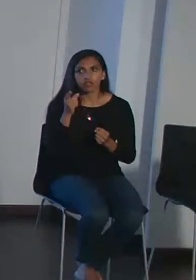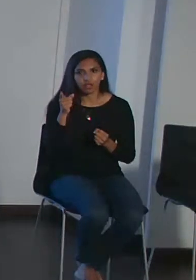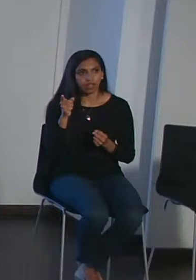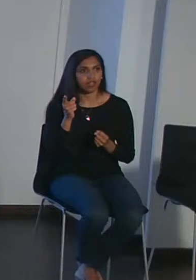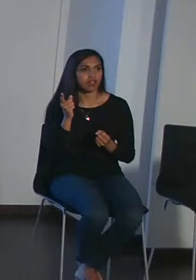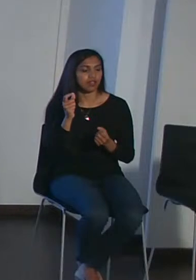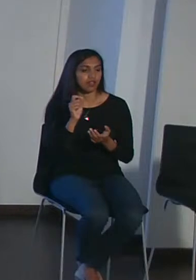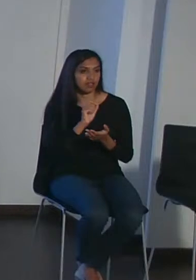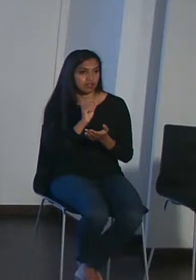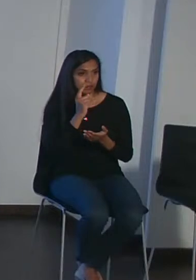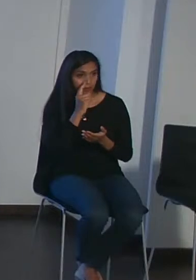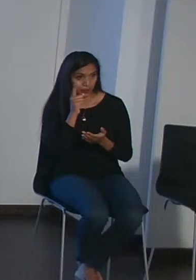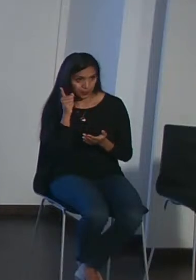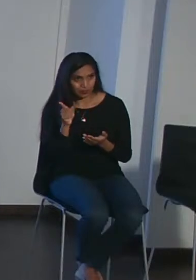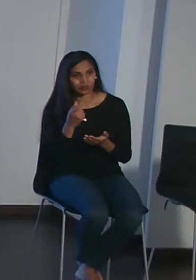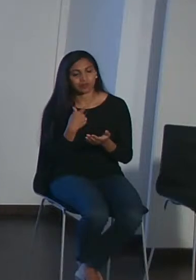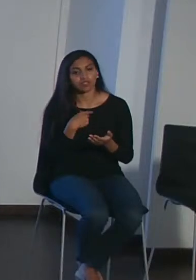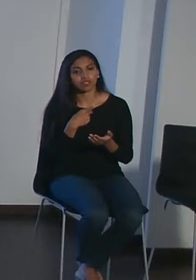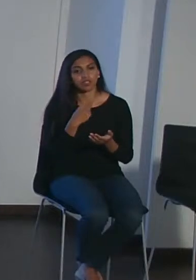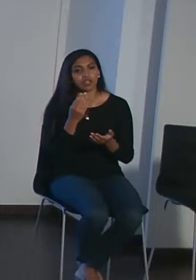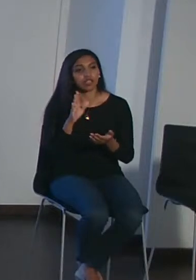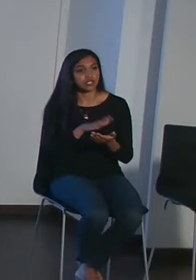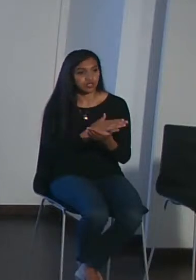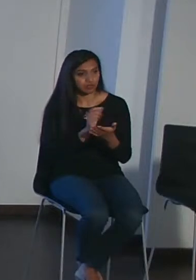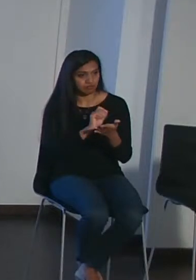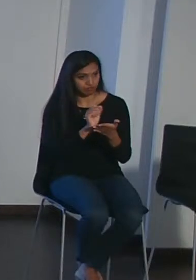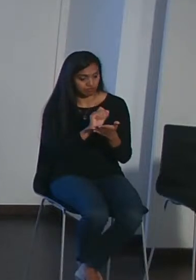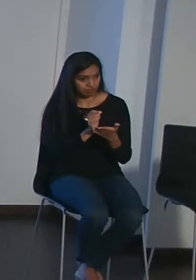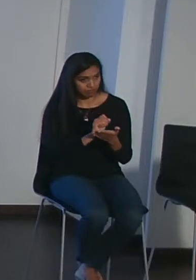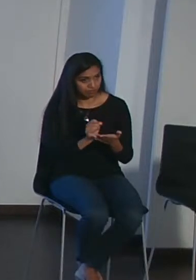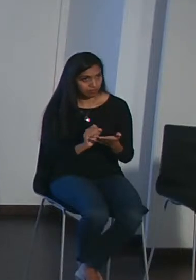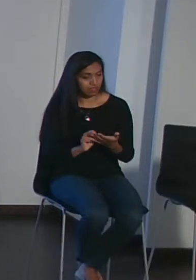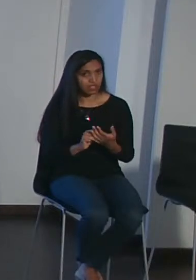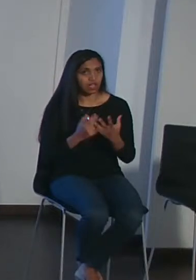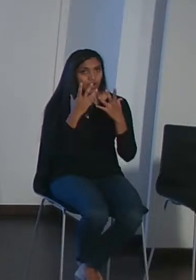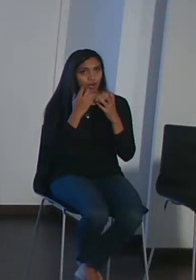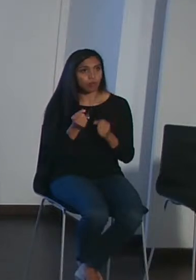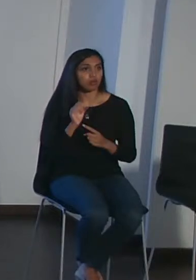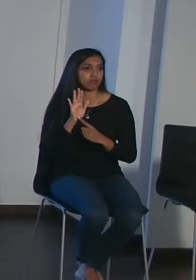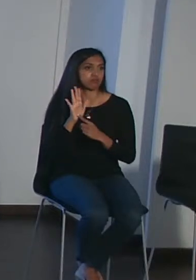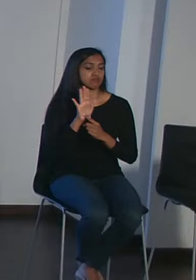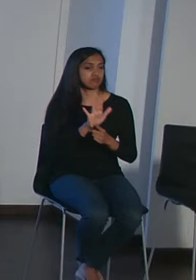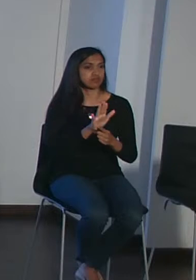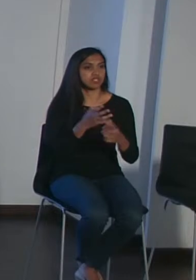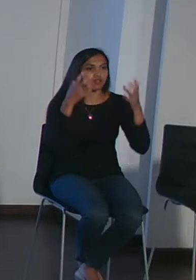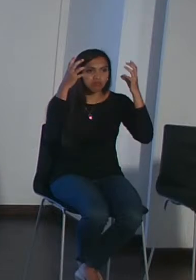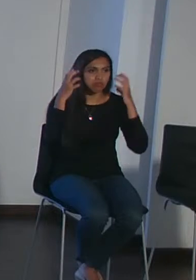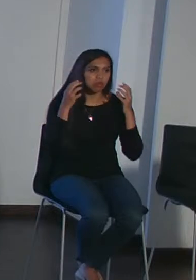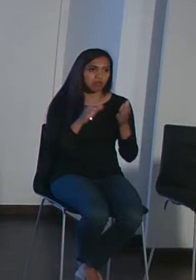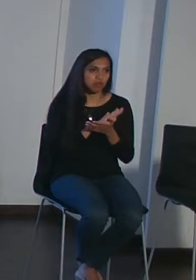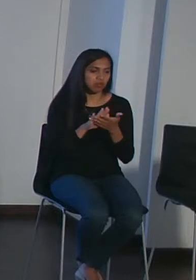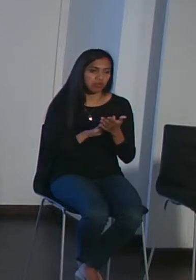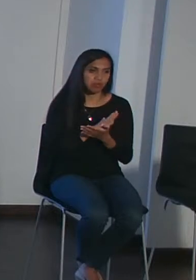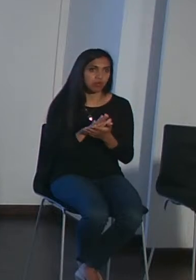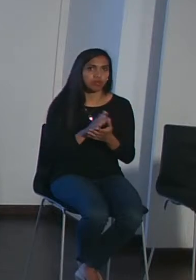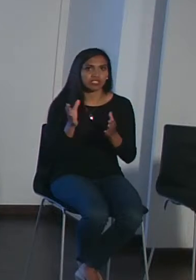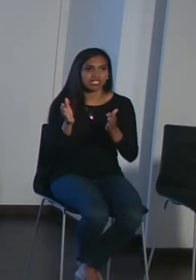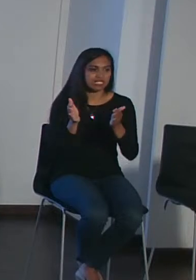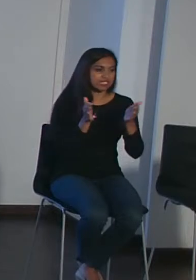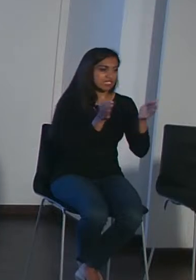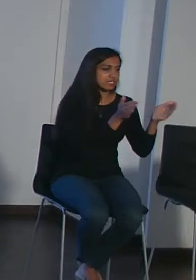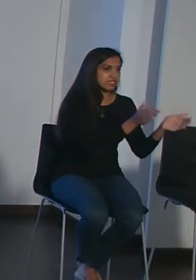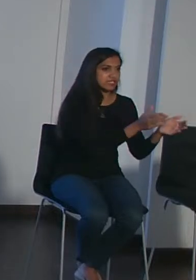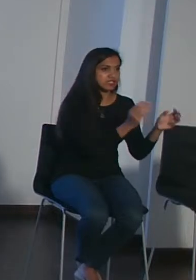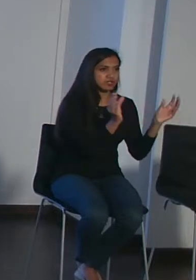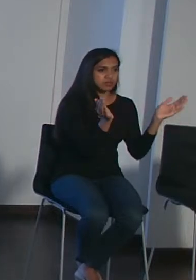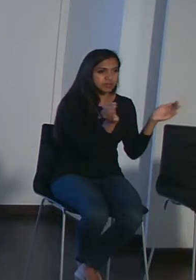reading, and she's screaming her poems. And it was not a headphone thing. It was located. It was in a corridor and supposed to be screaming through